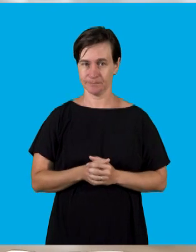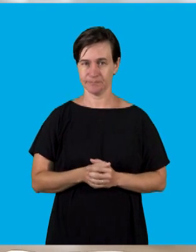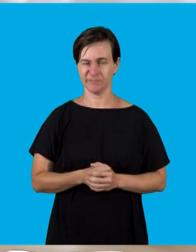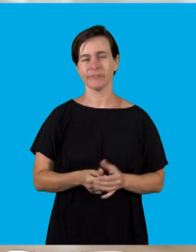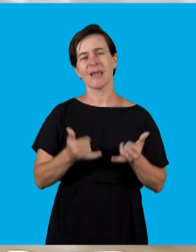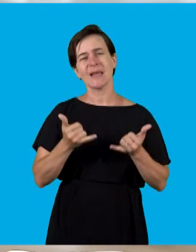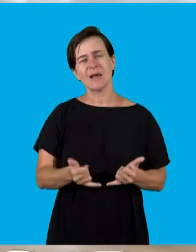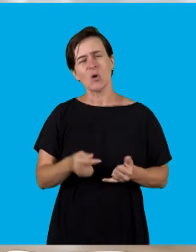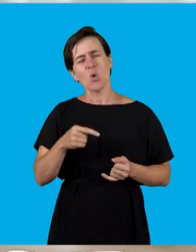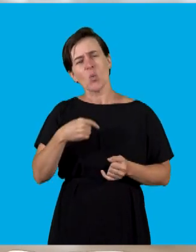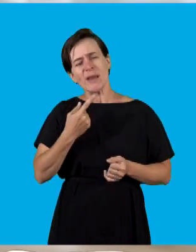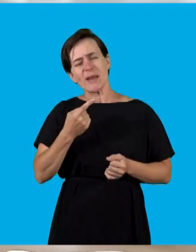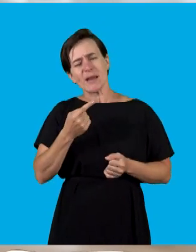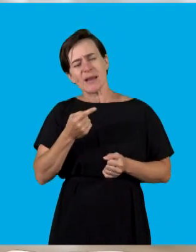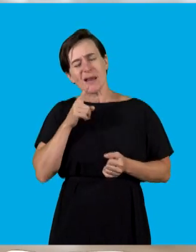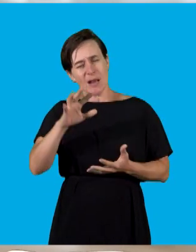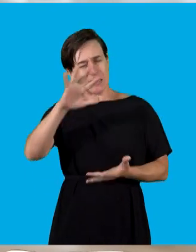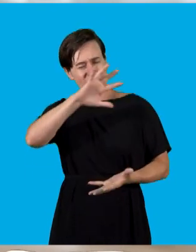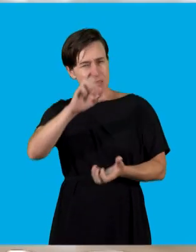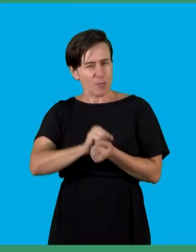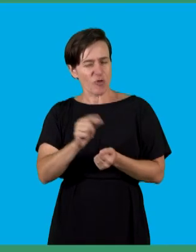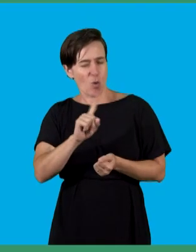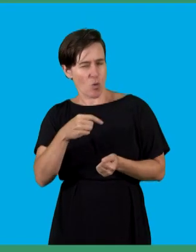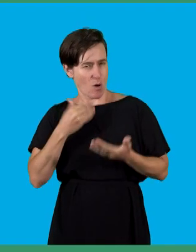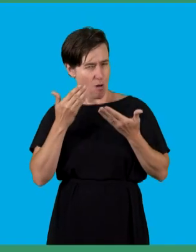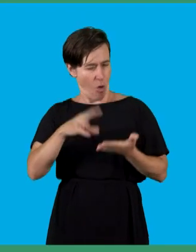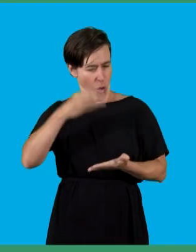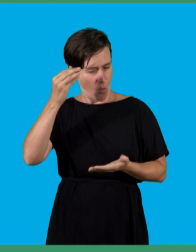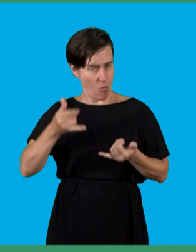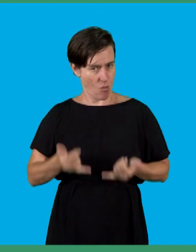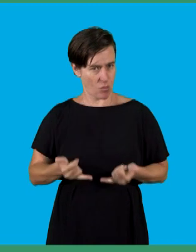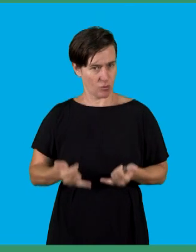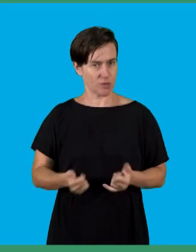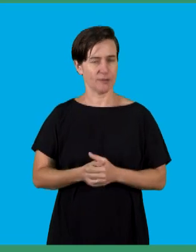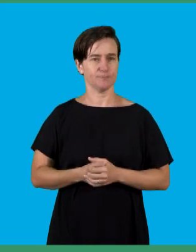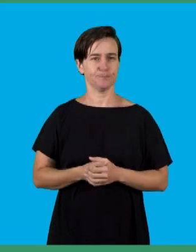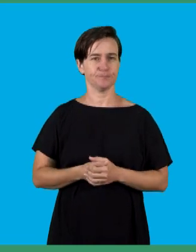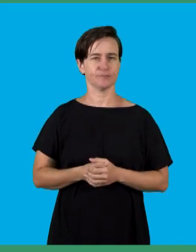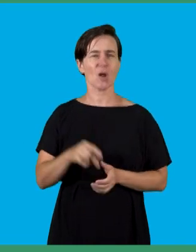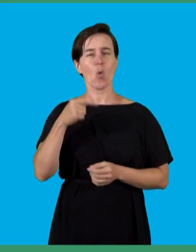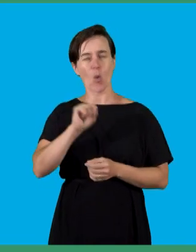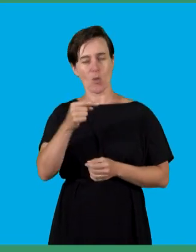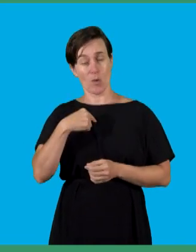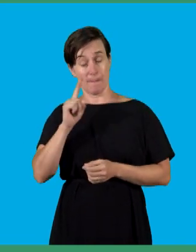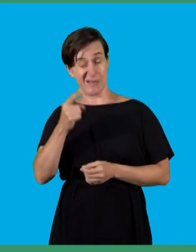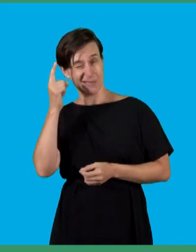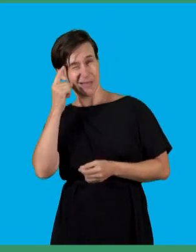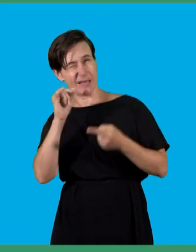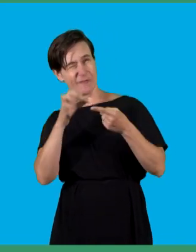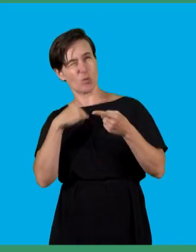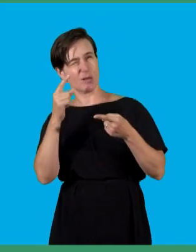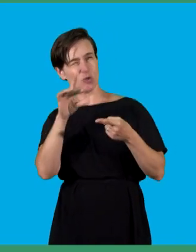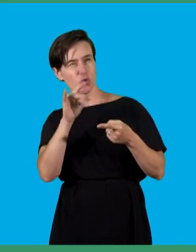at the overview of what our lesson unpacked. We first looked at the factors to consider when choosing a form of